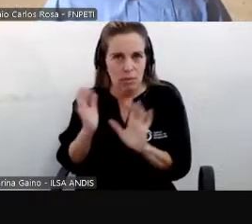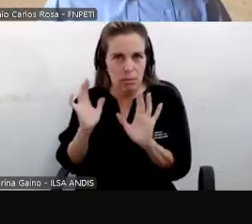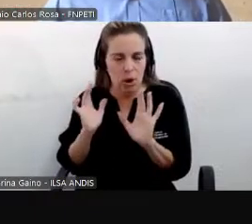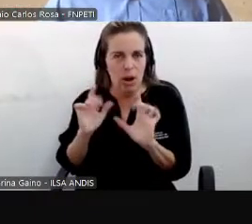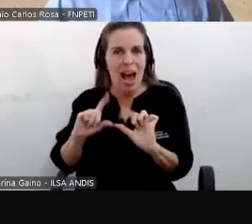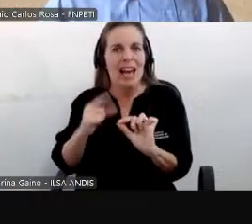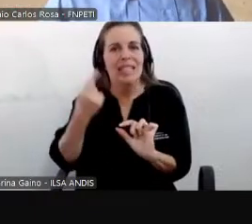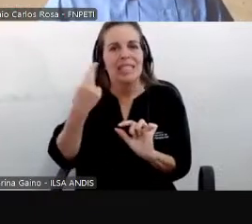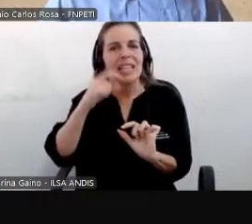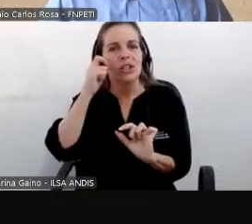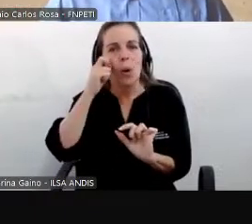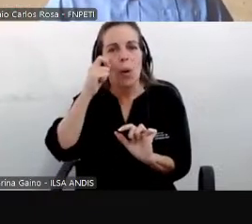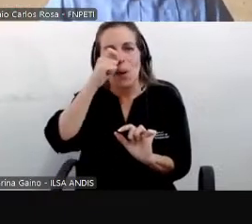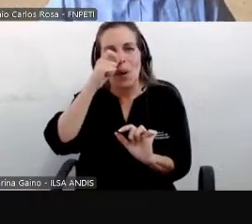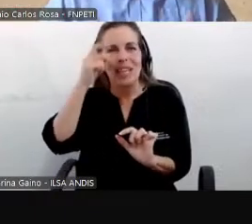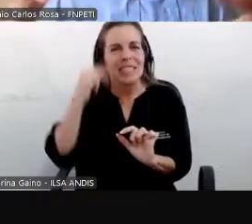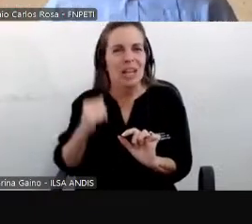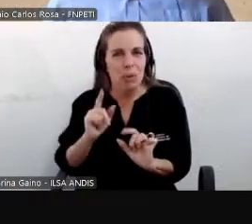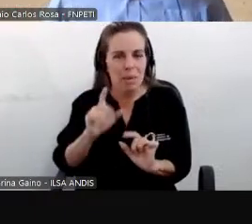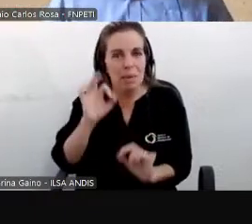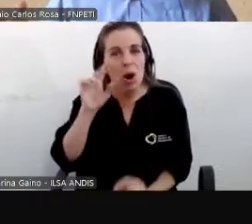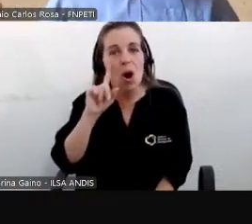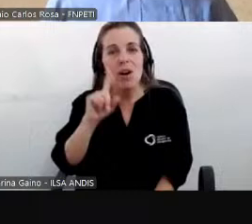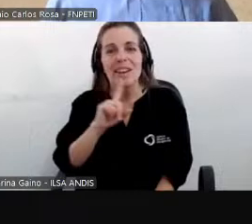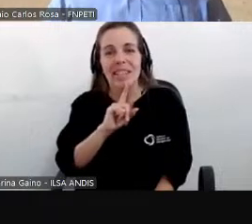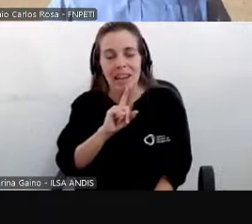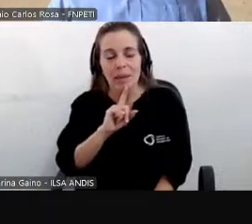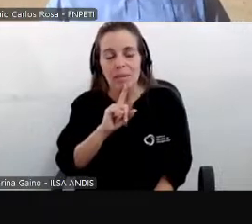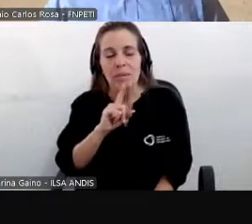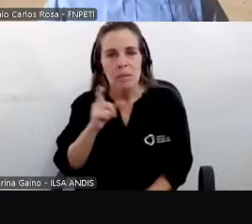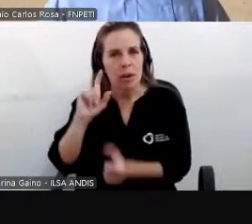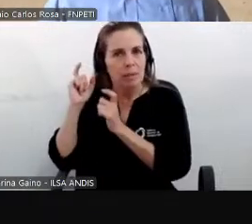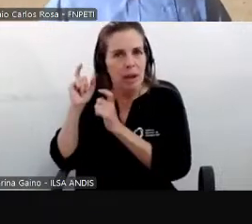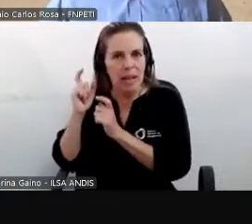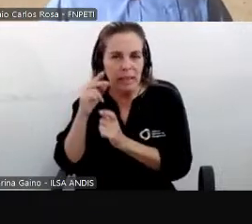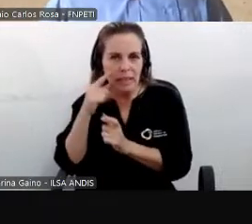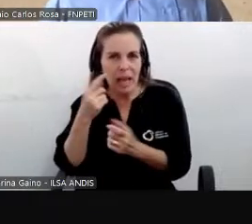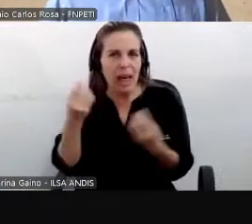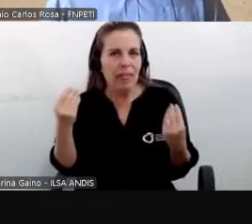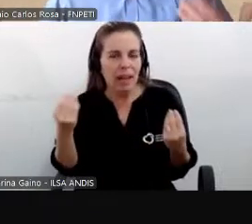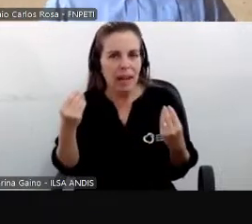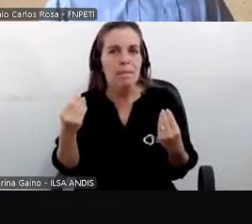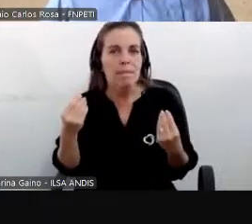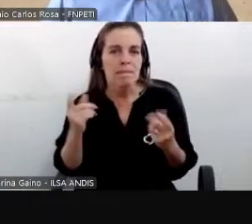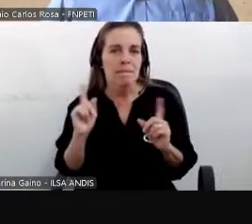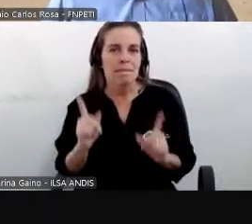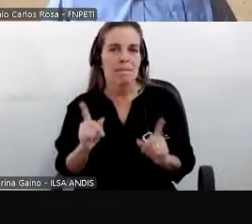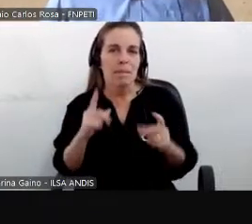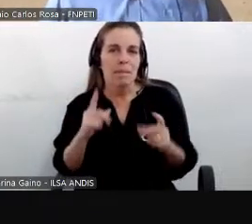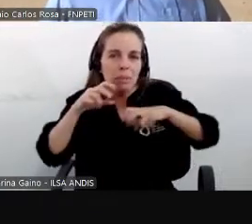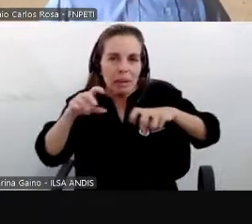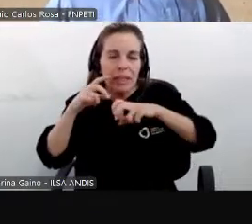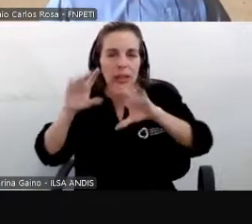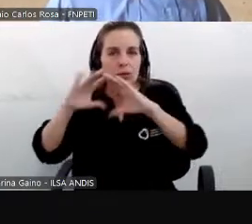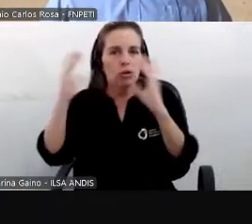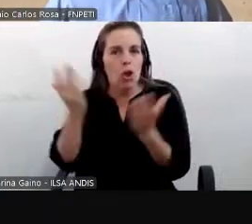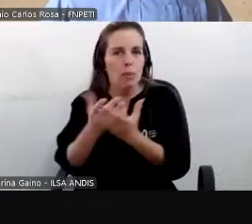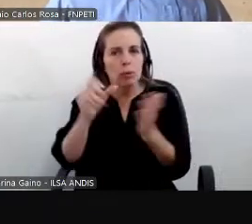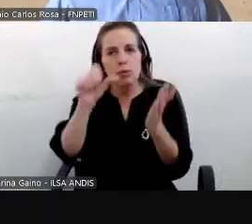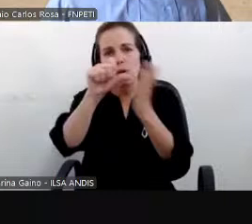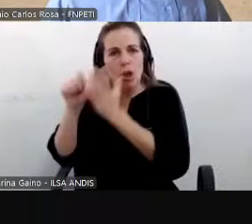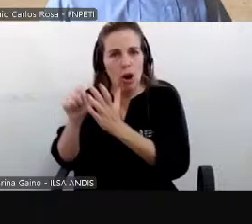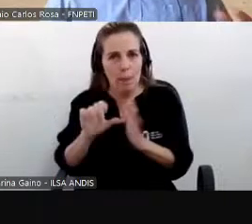the convention, and based on the ILO experience, upon observing all